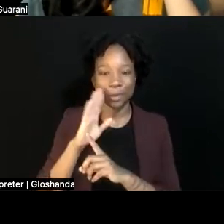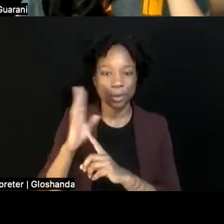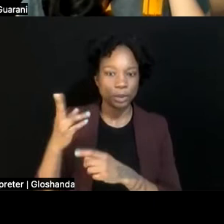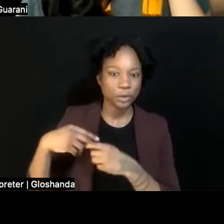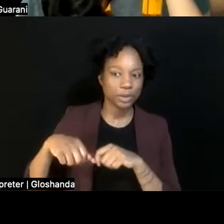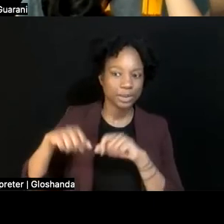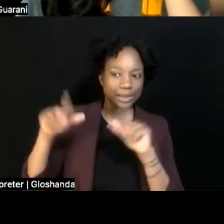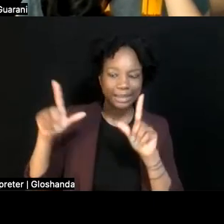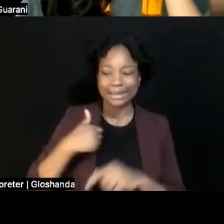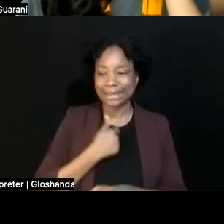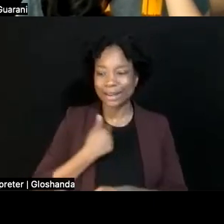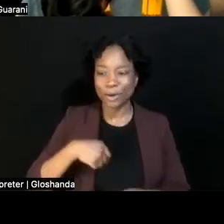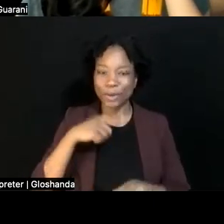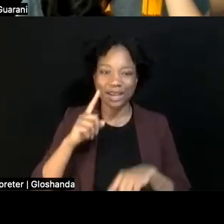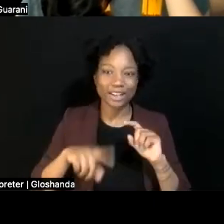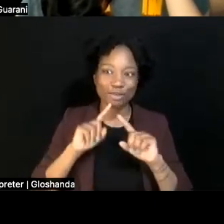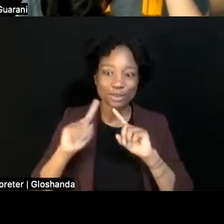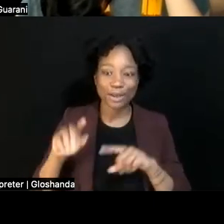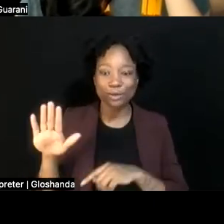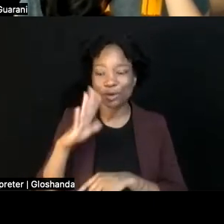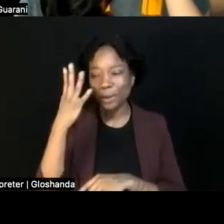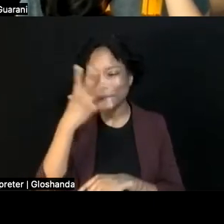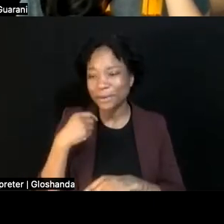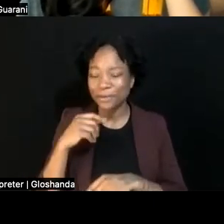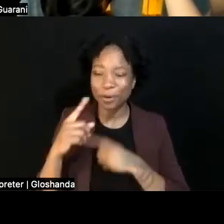answer these beautiful questions in the chat.